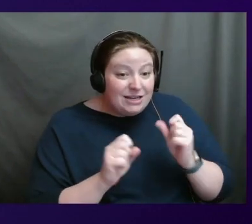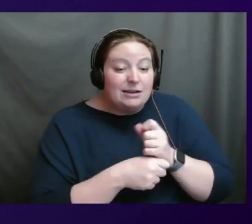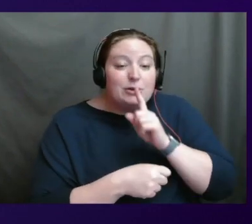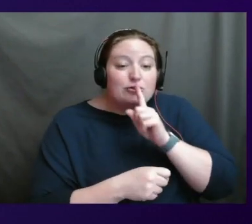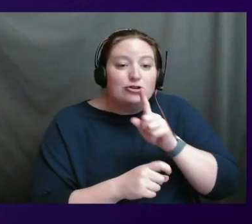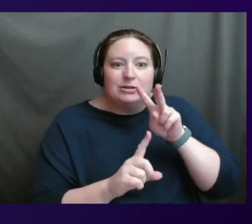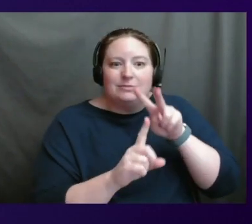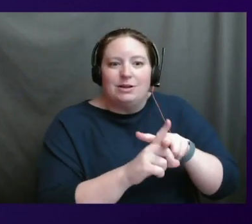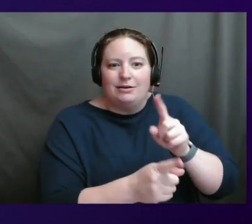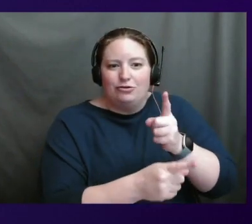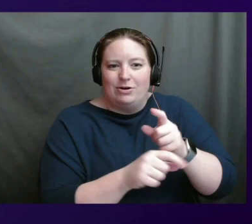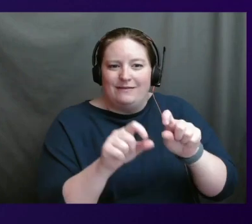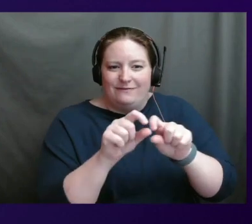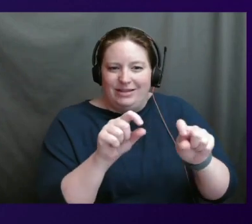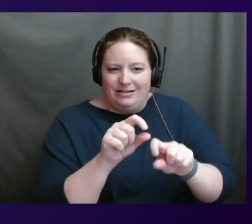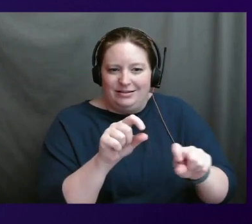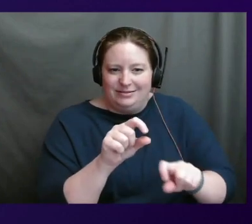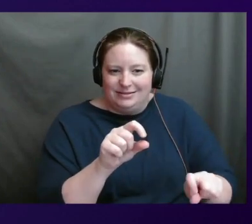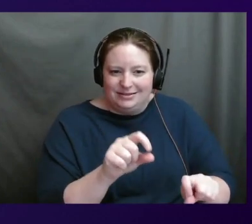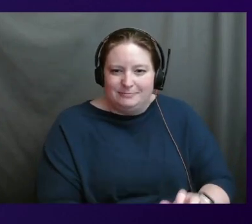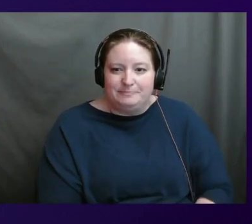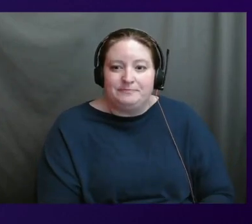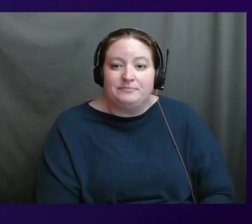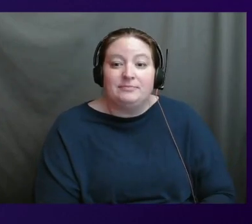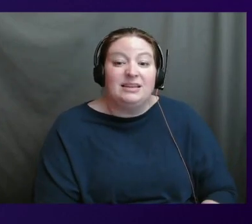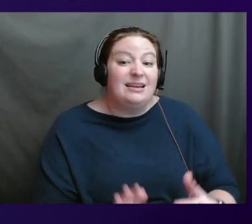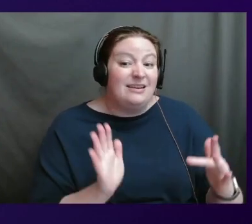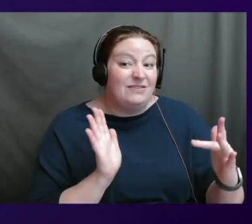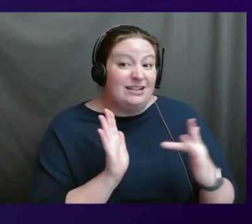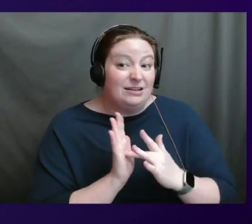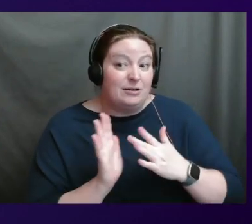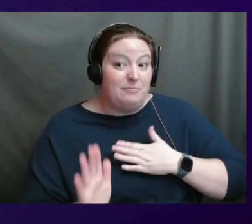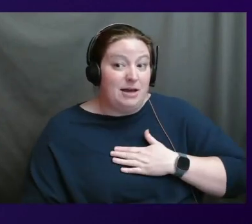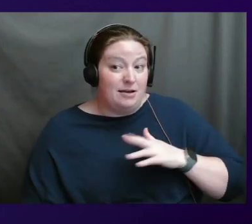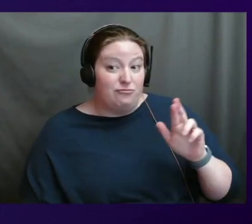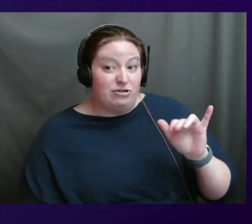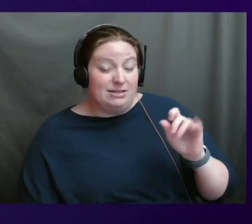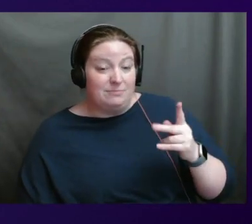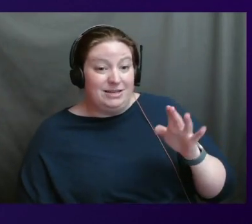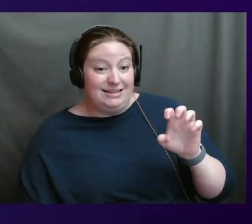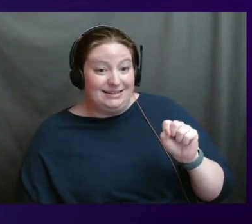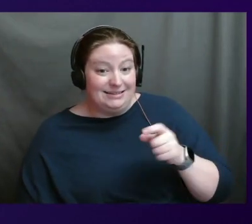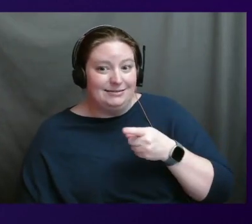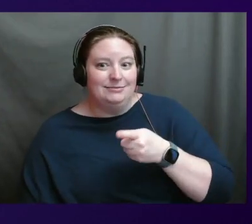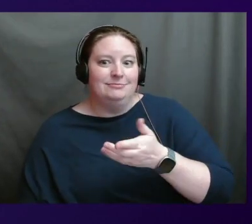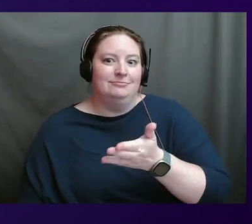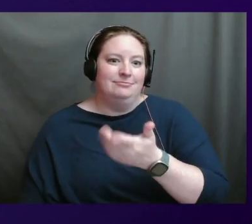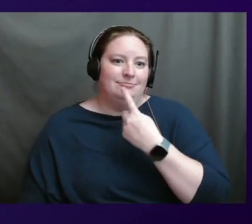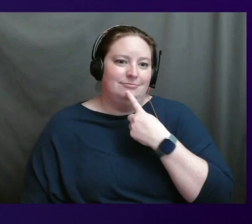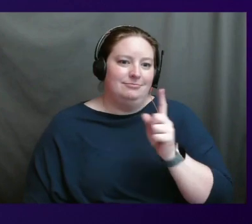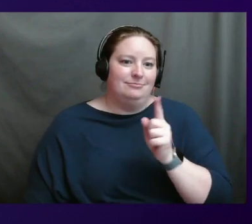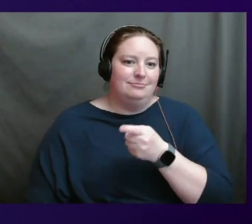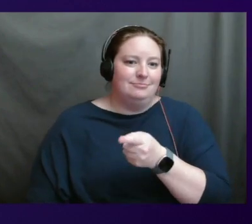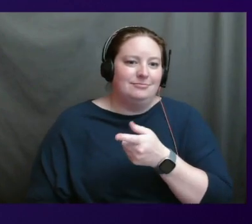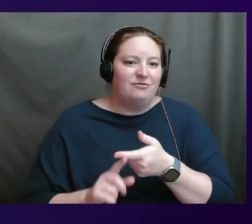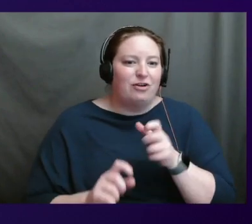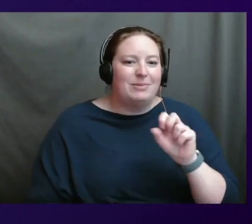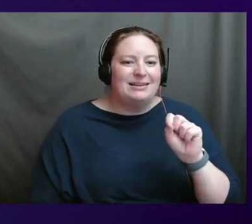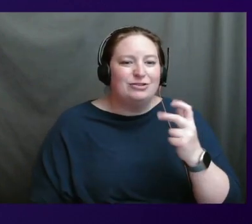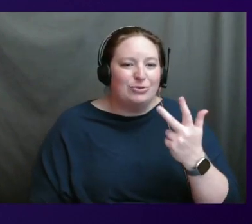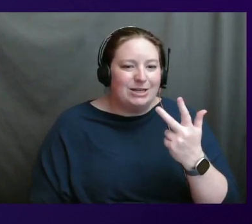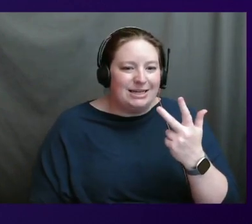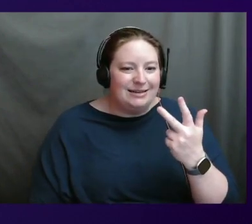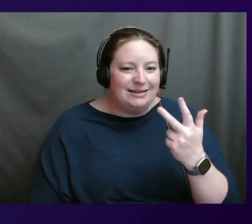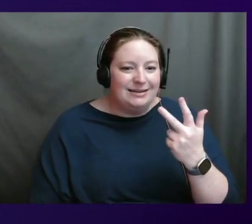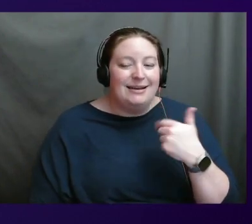Nice. If I click on my recipes, just to bring this full circle, there you go. It's pulling that from S3. It has the title,